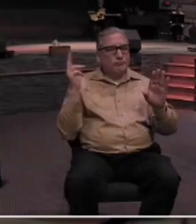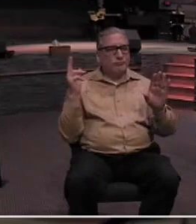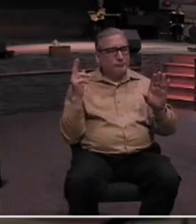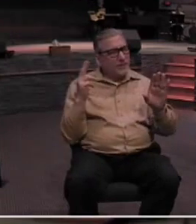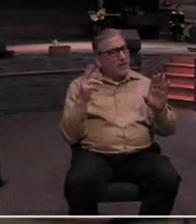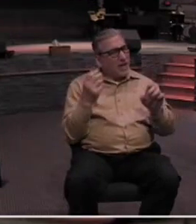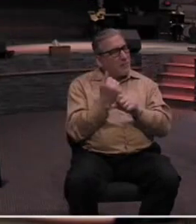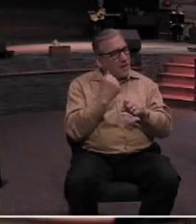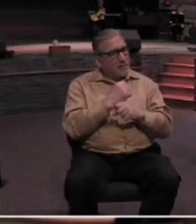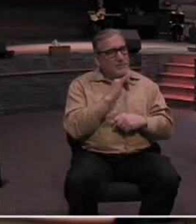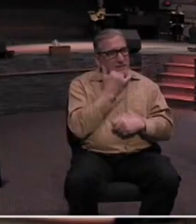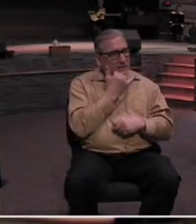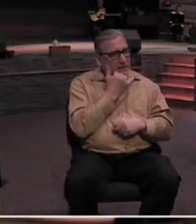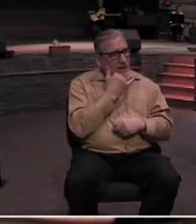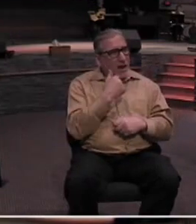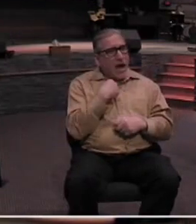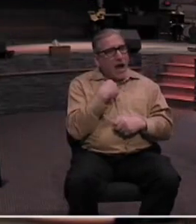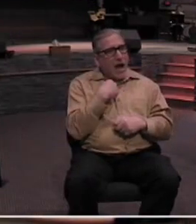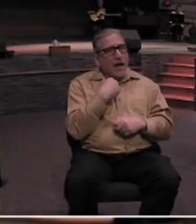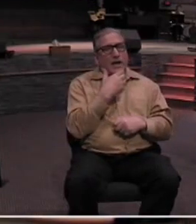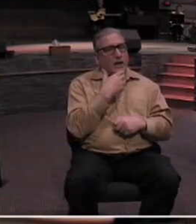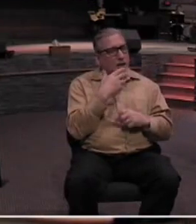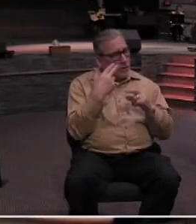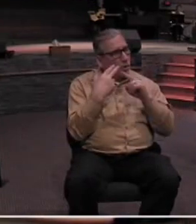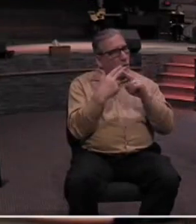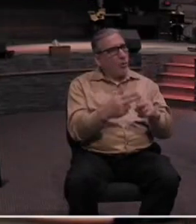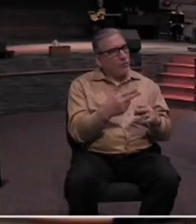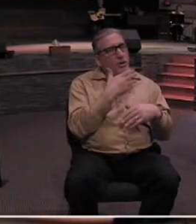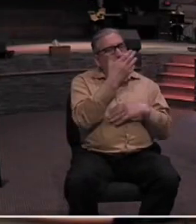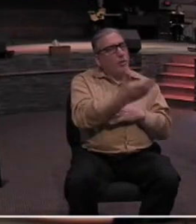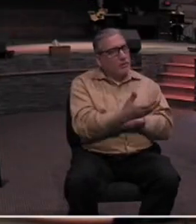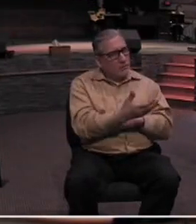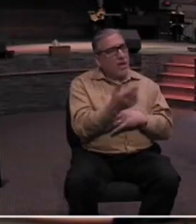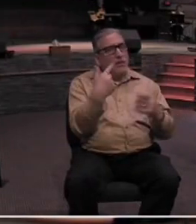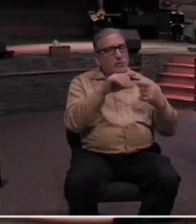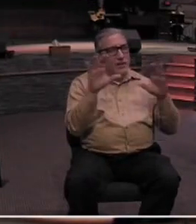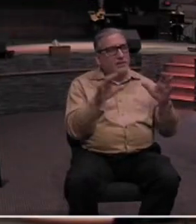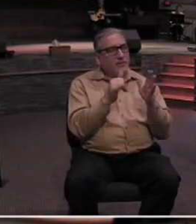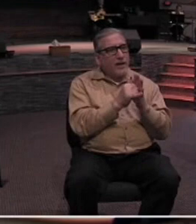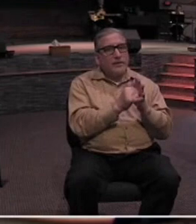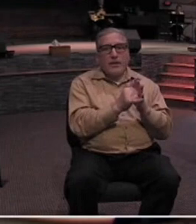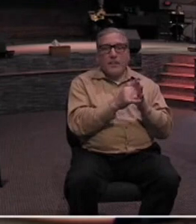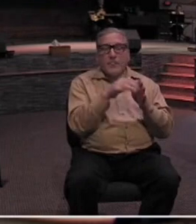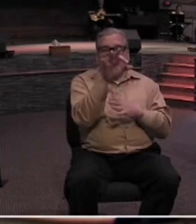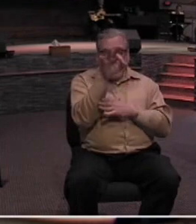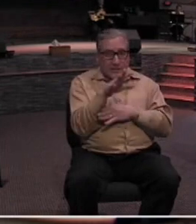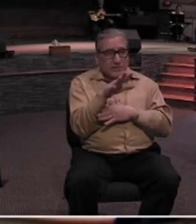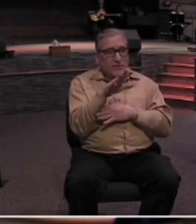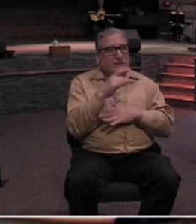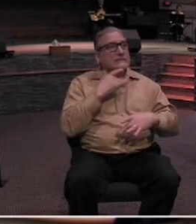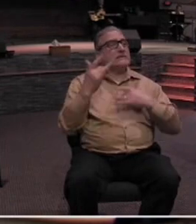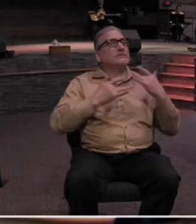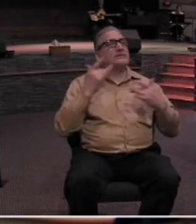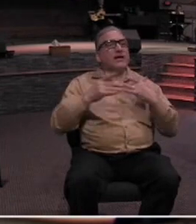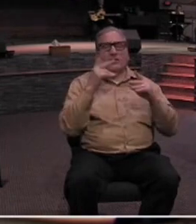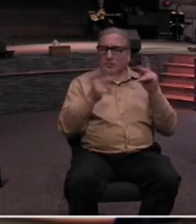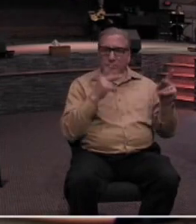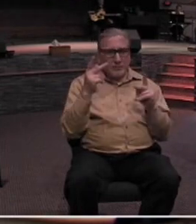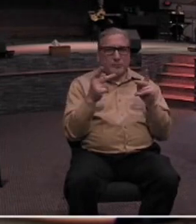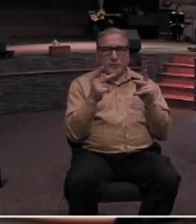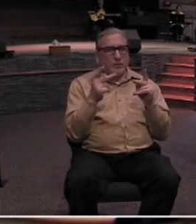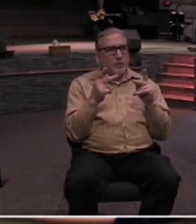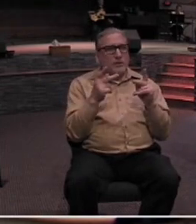mistake. Amen. I called him out. I told him when I did, that pastor got so excited. The people began to rejoice, and the Lord smote